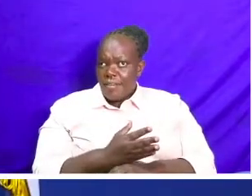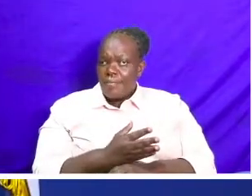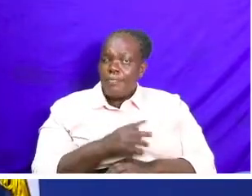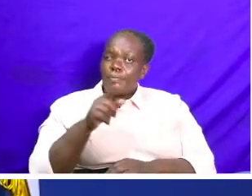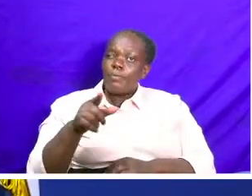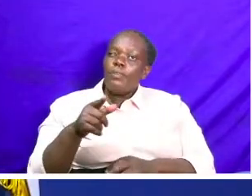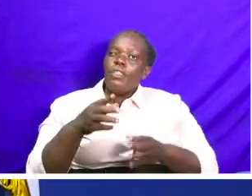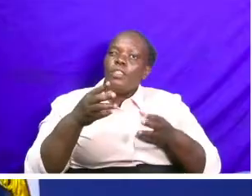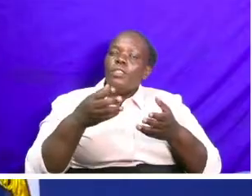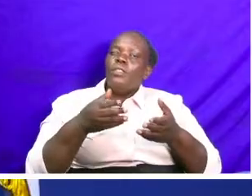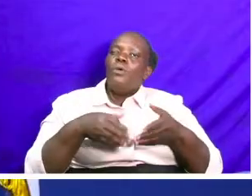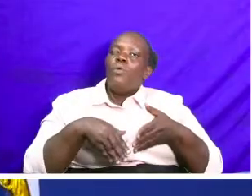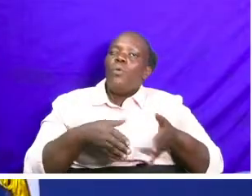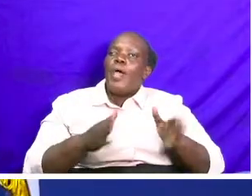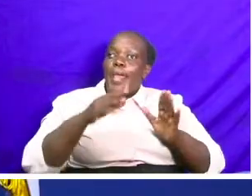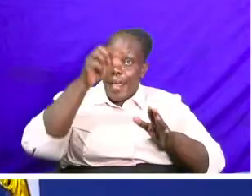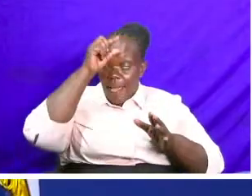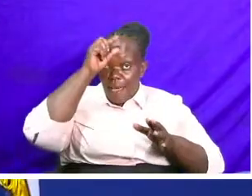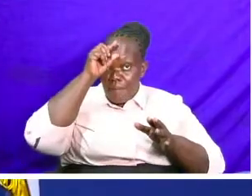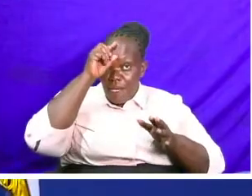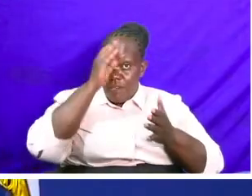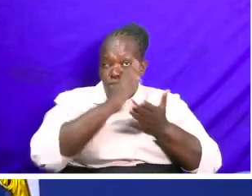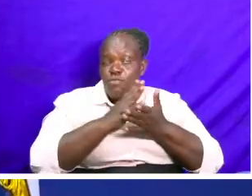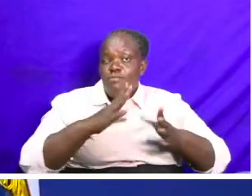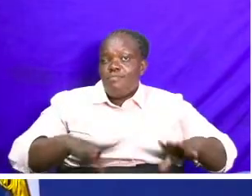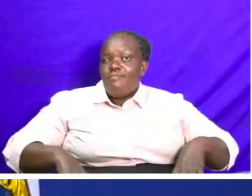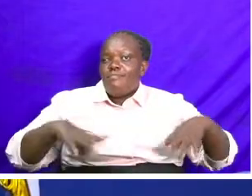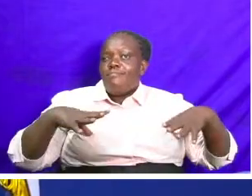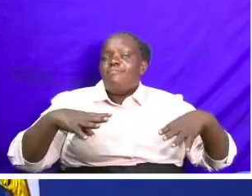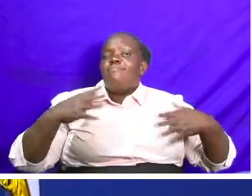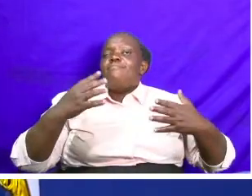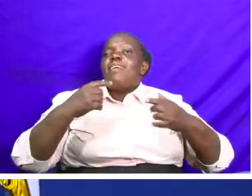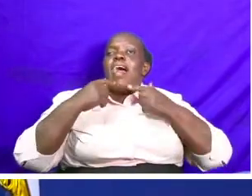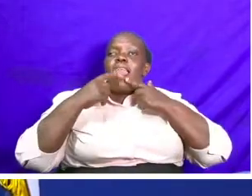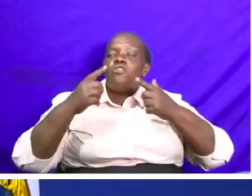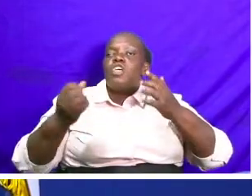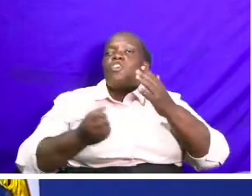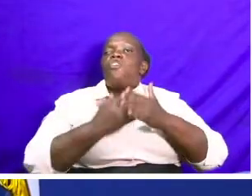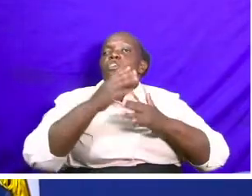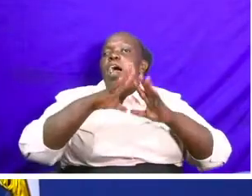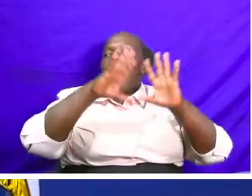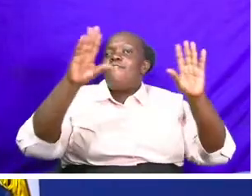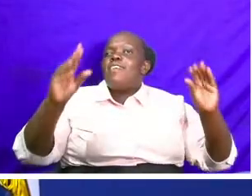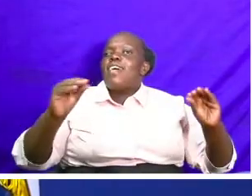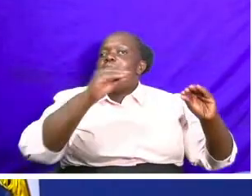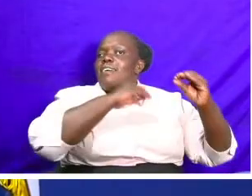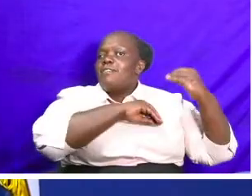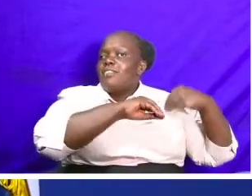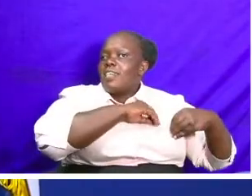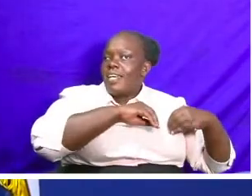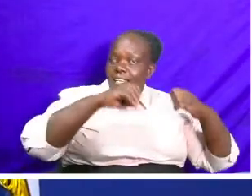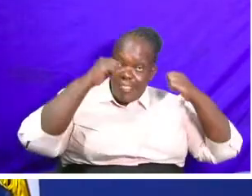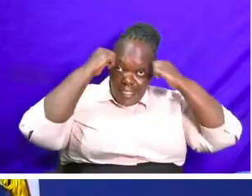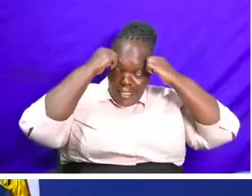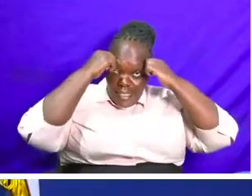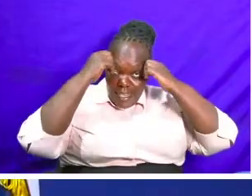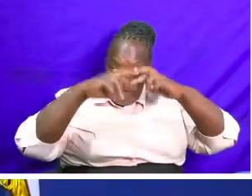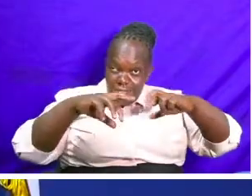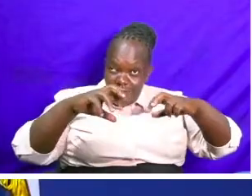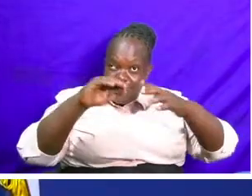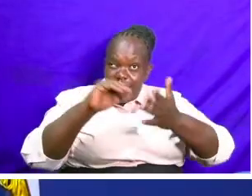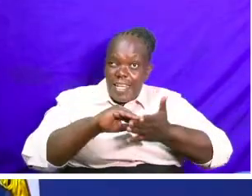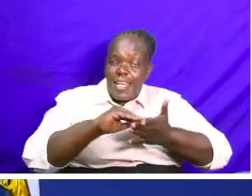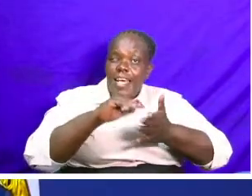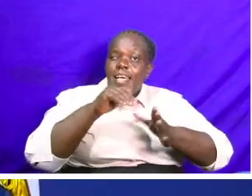In this regard, the government proudly announces the launch of the Africa Anti-Corruption Studies and Research Center in